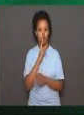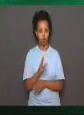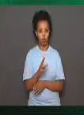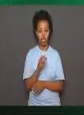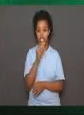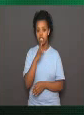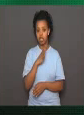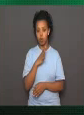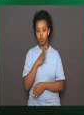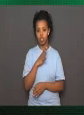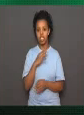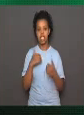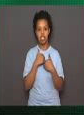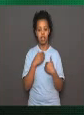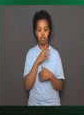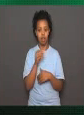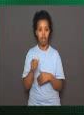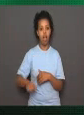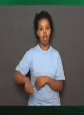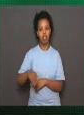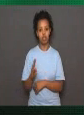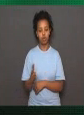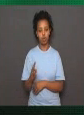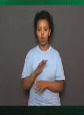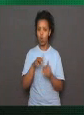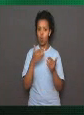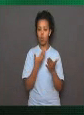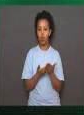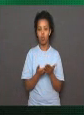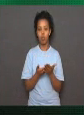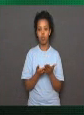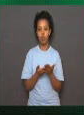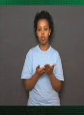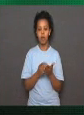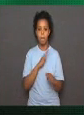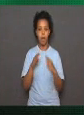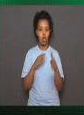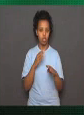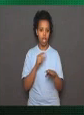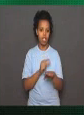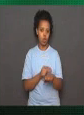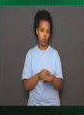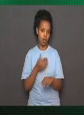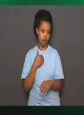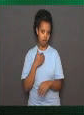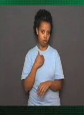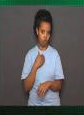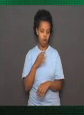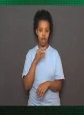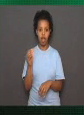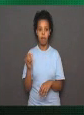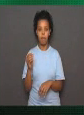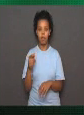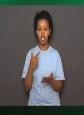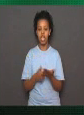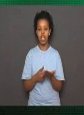Humans, animals, and plants all have a biological clock, and it